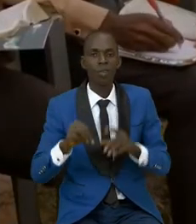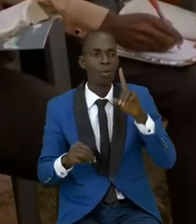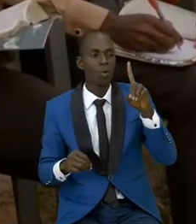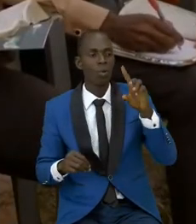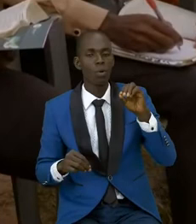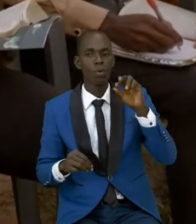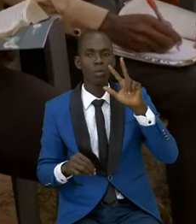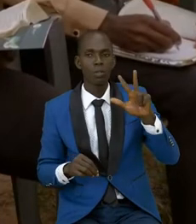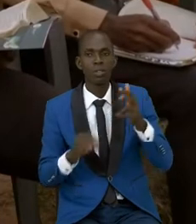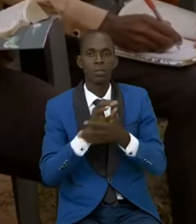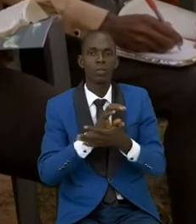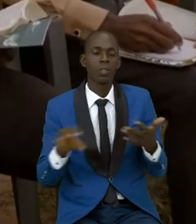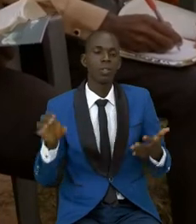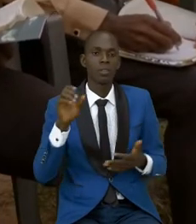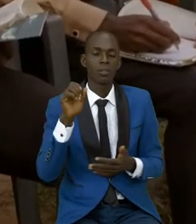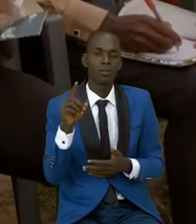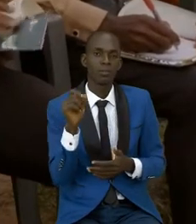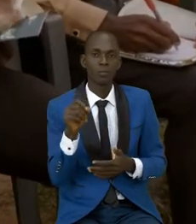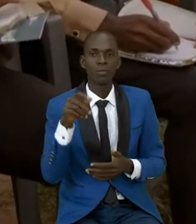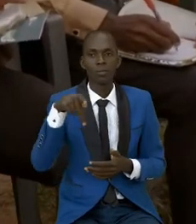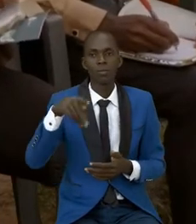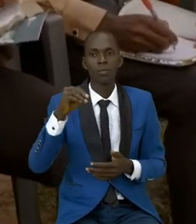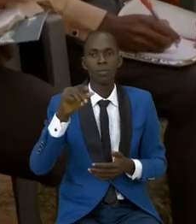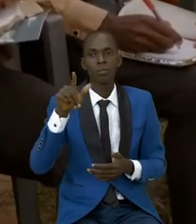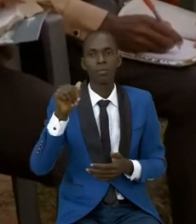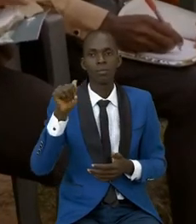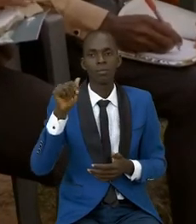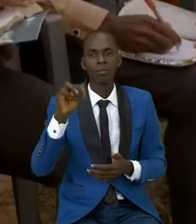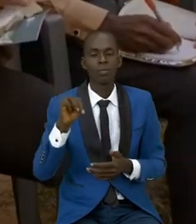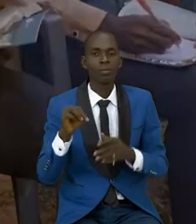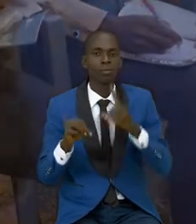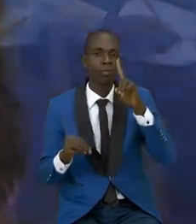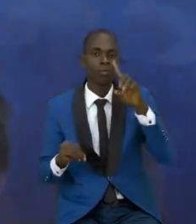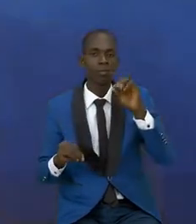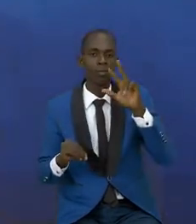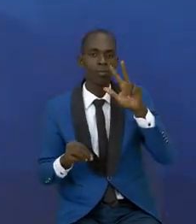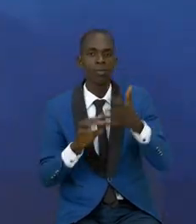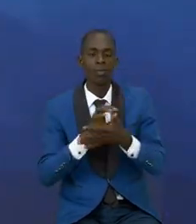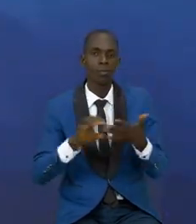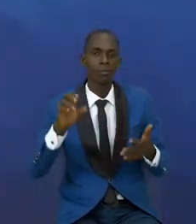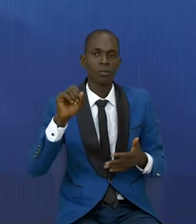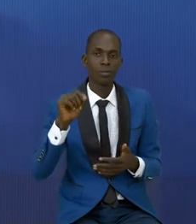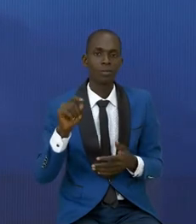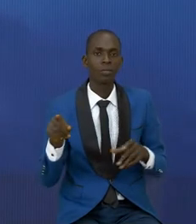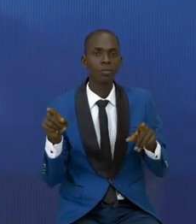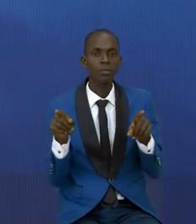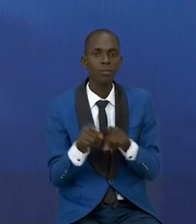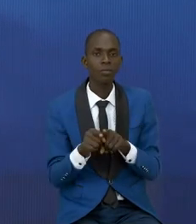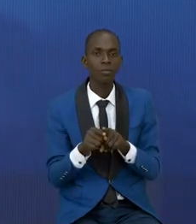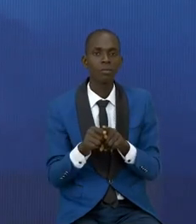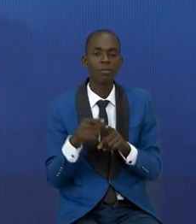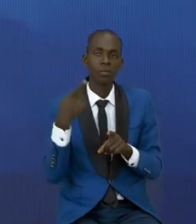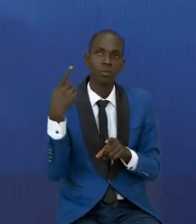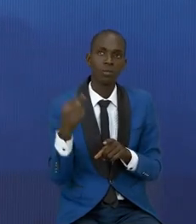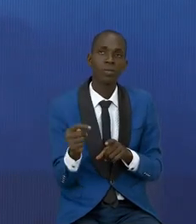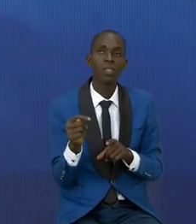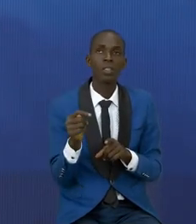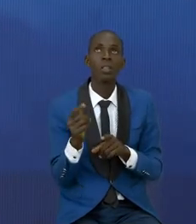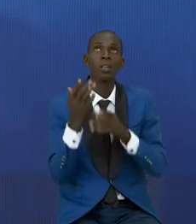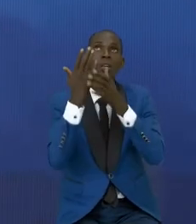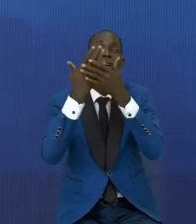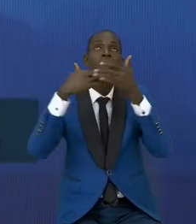Psalm 103, verse 11. For as the heaven is high